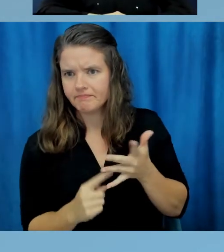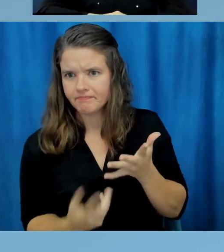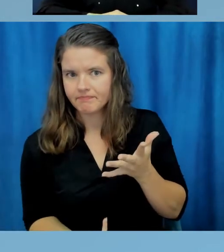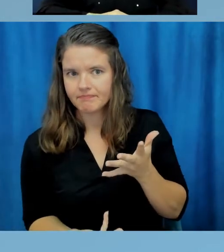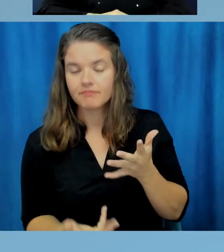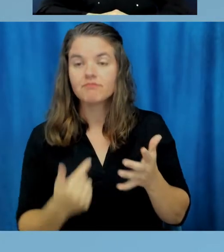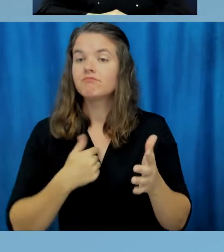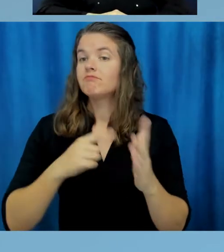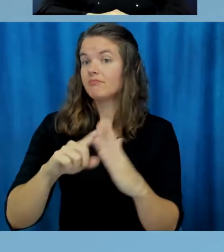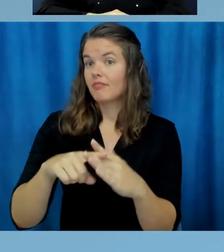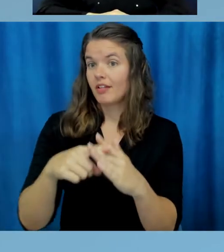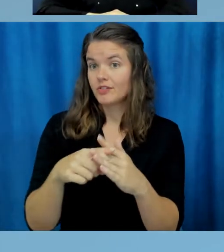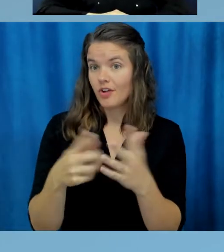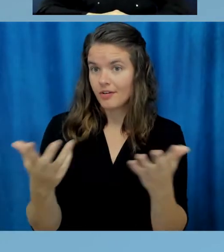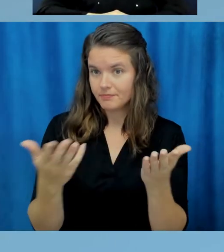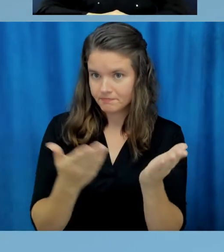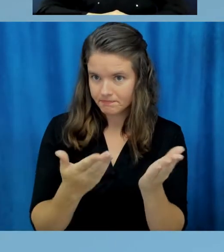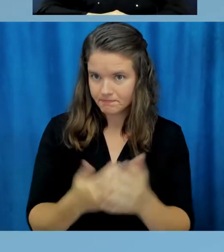Let me just start with this.